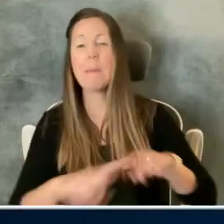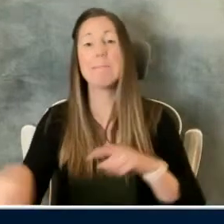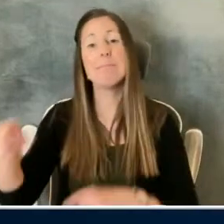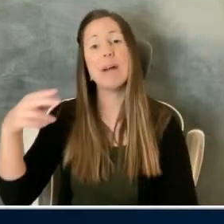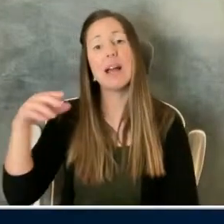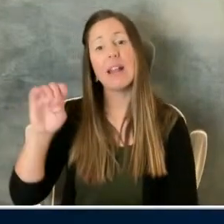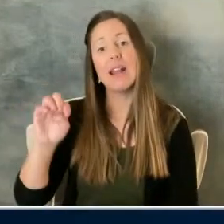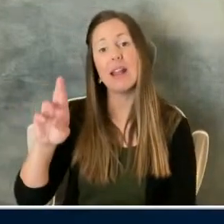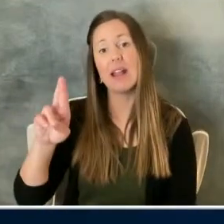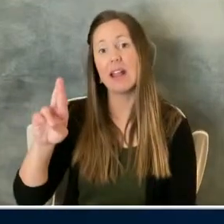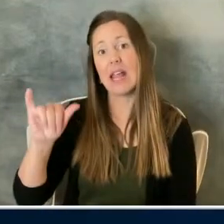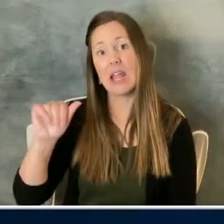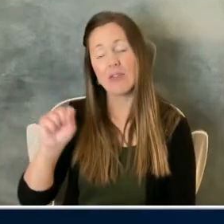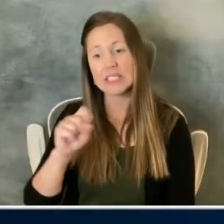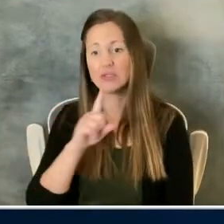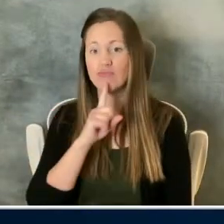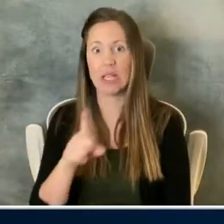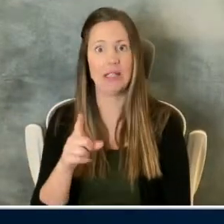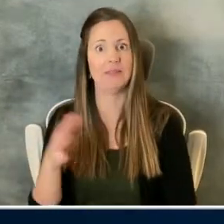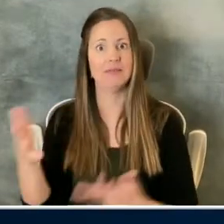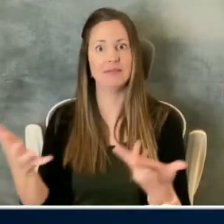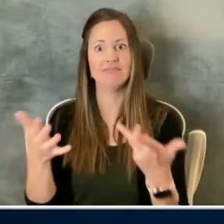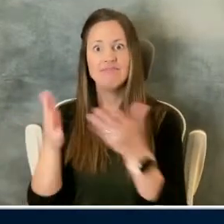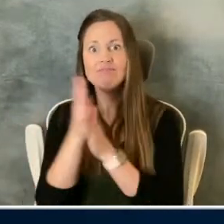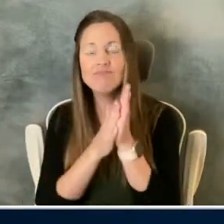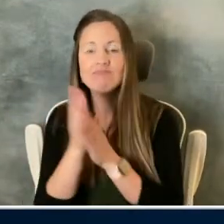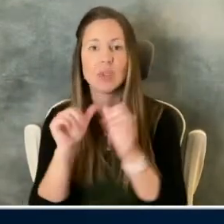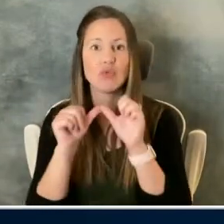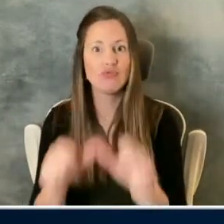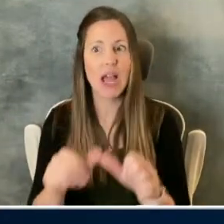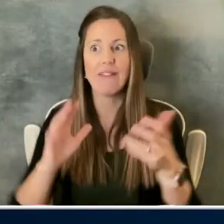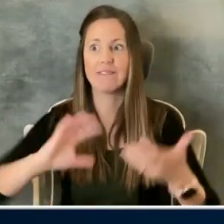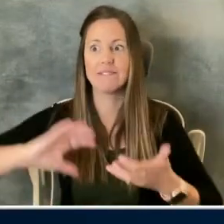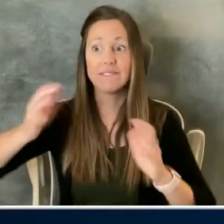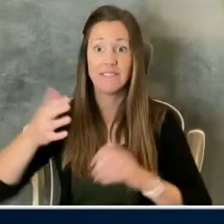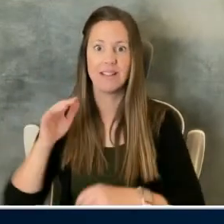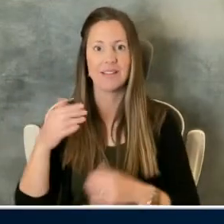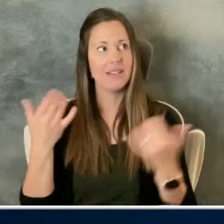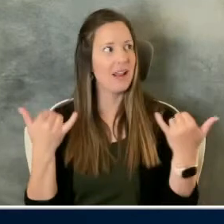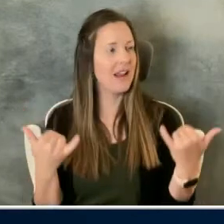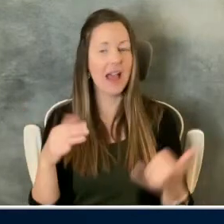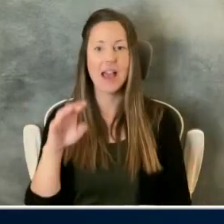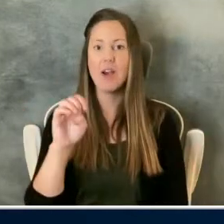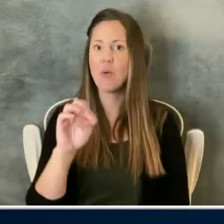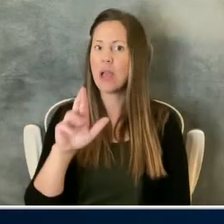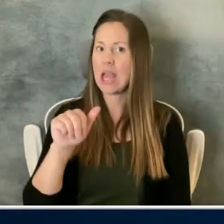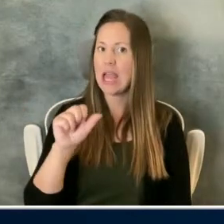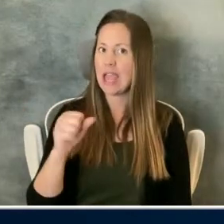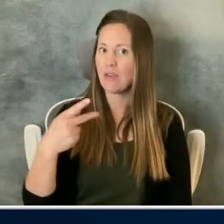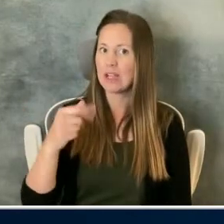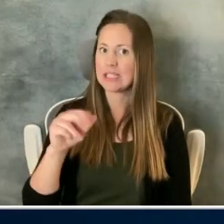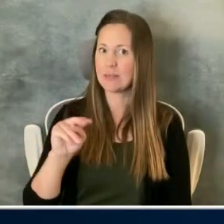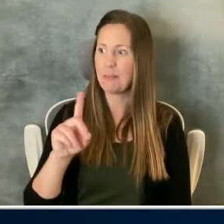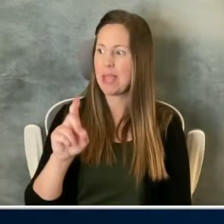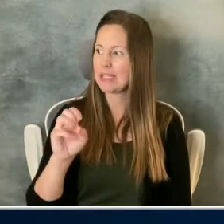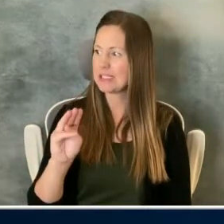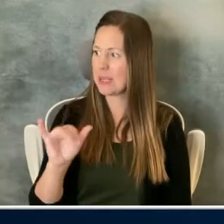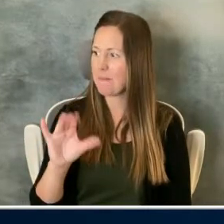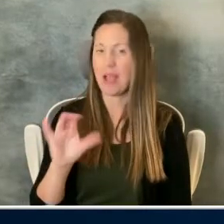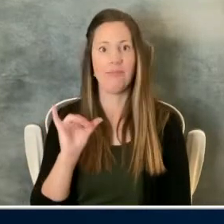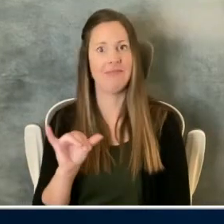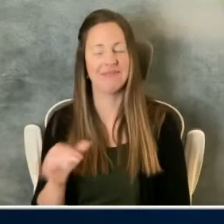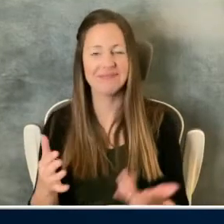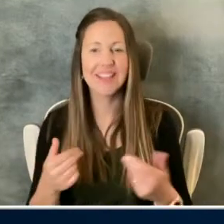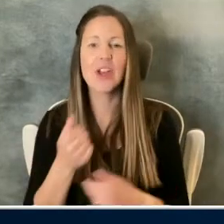I think somebody had fun naming that around COVID. This is the Eris pandemic then. How about that? It is, strife and discord. Okay, you saw a couple new studies looking into the